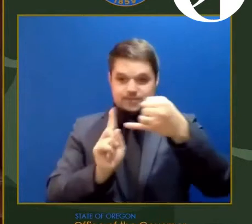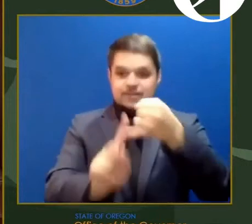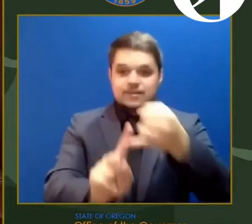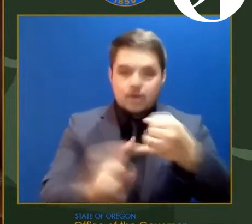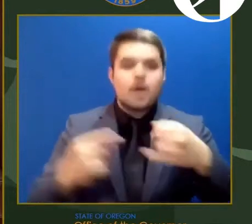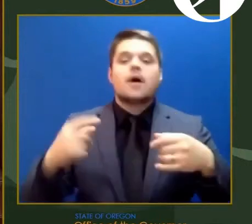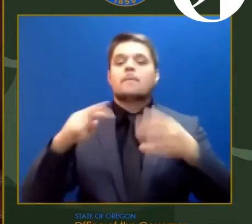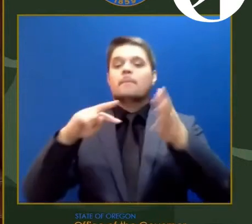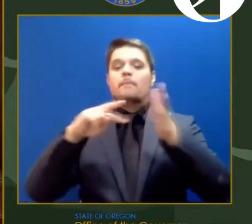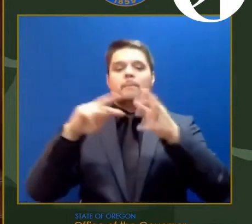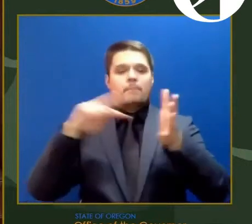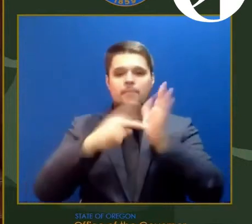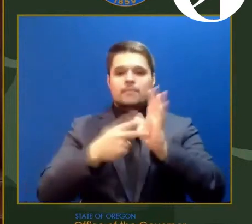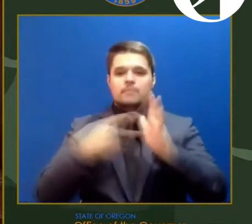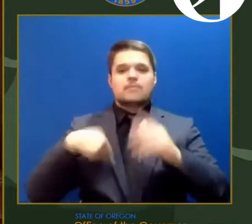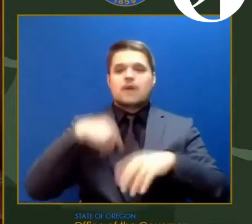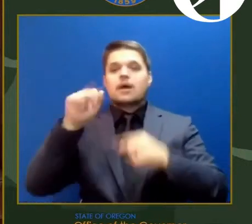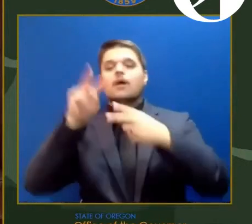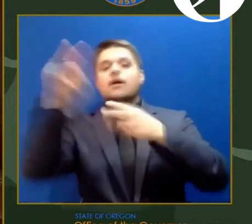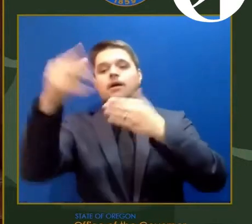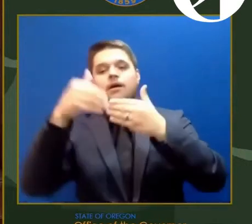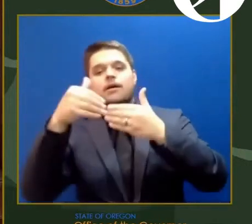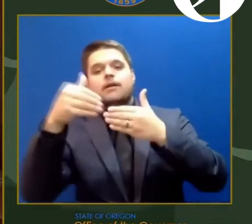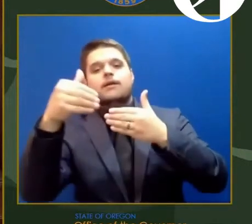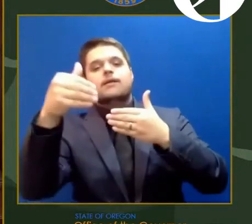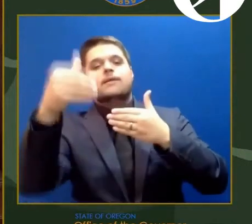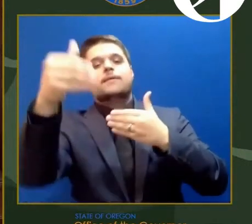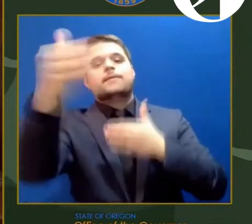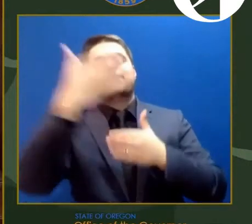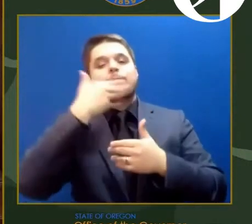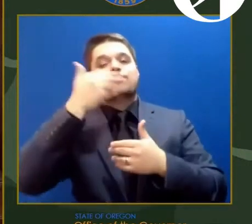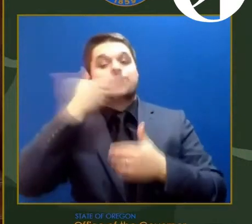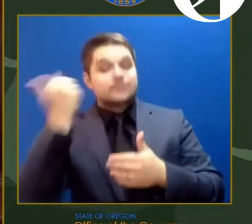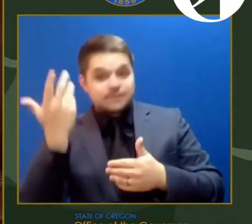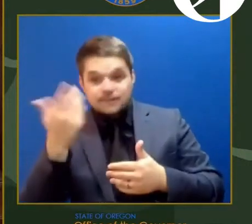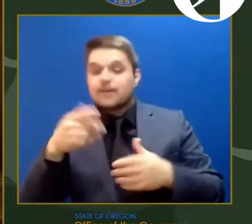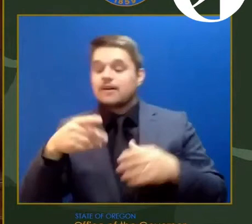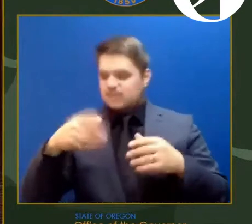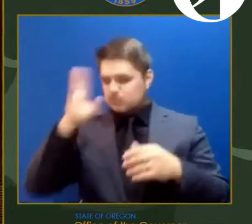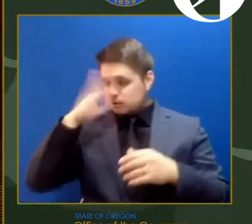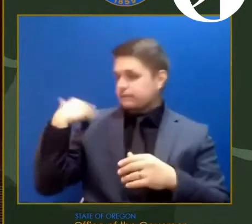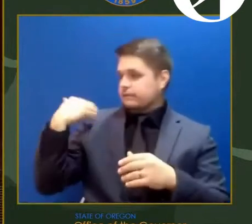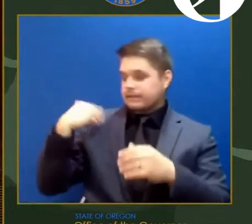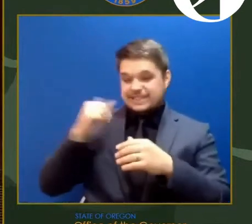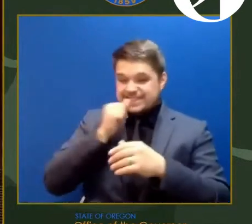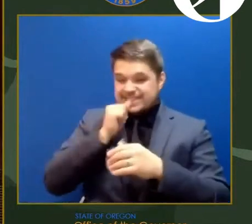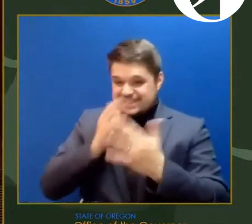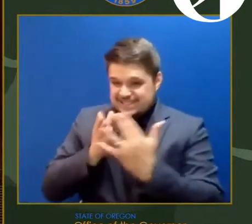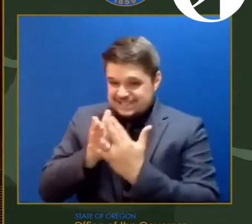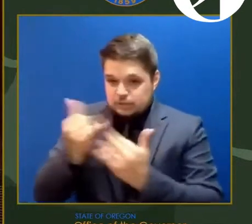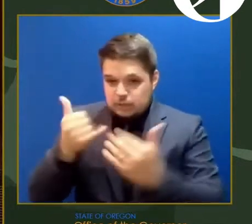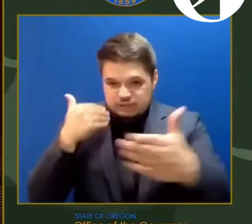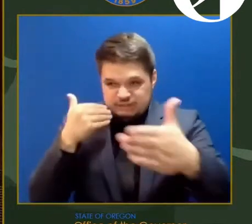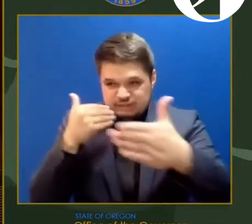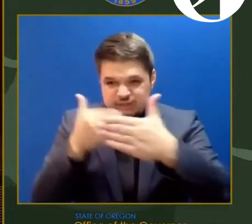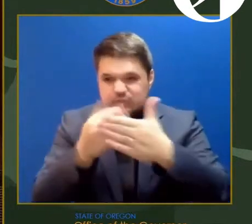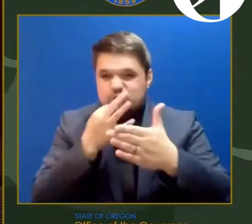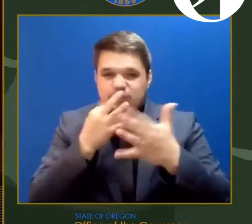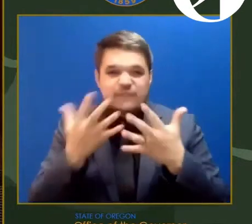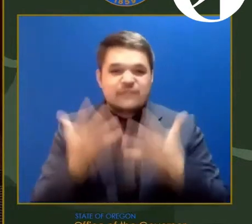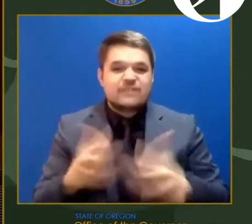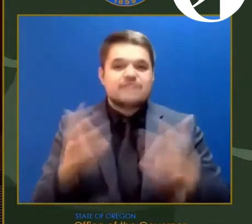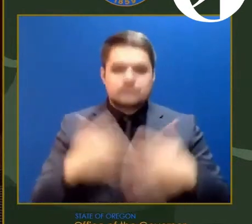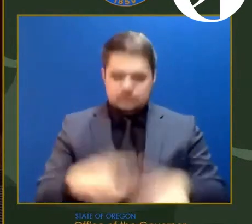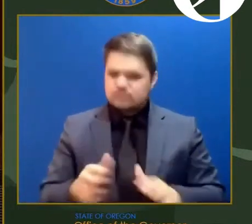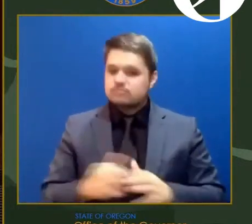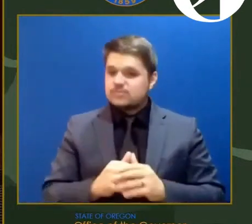been through a lot together this year, and through it all, we have endured. We have kept pace and lifted each